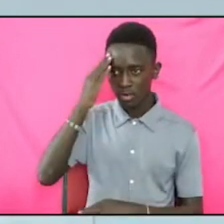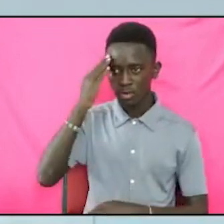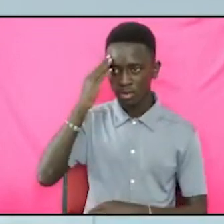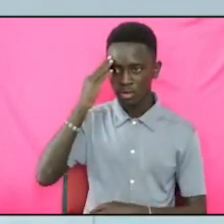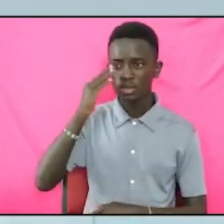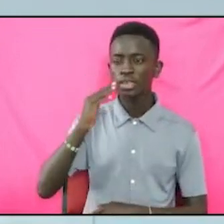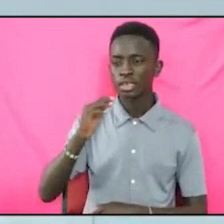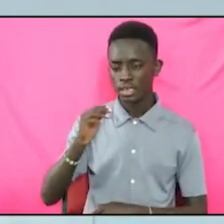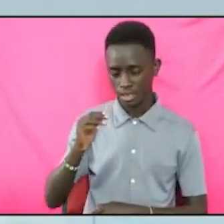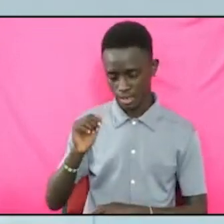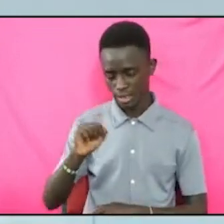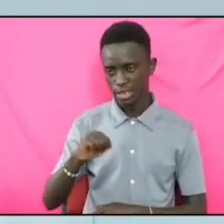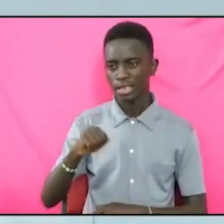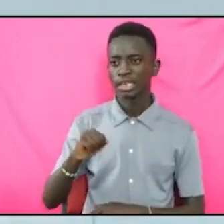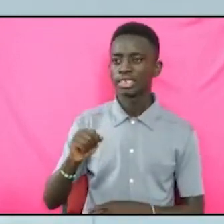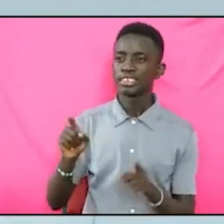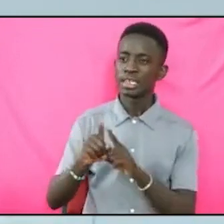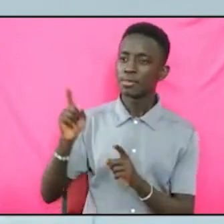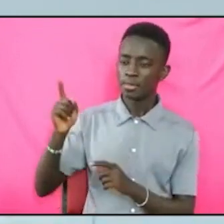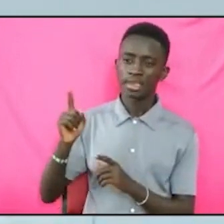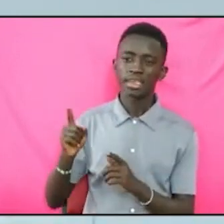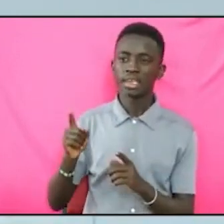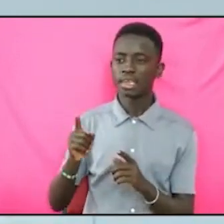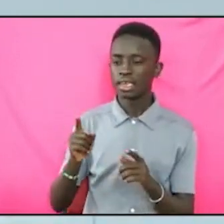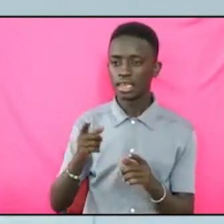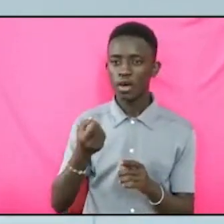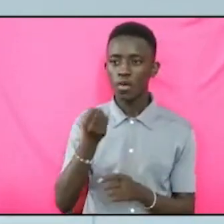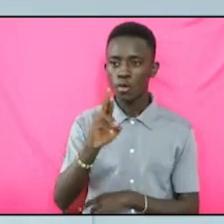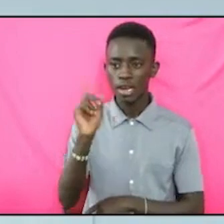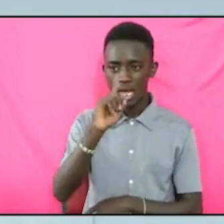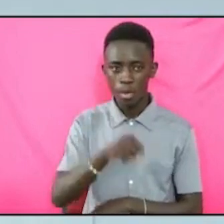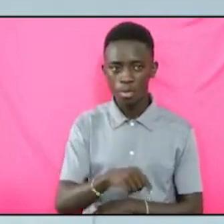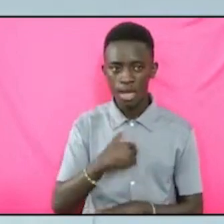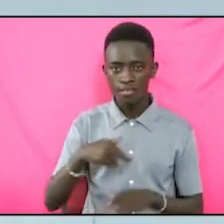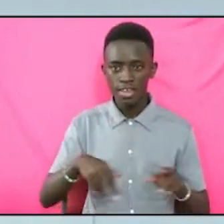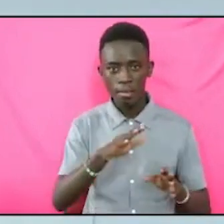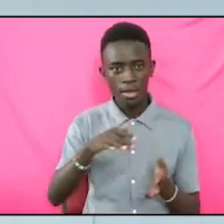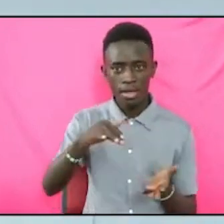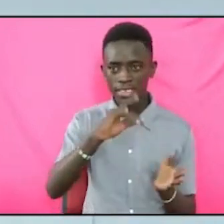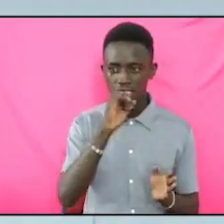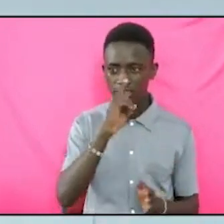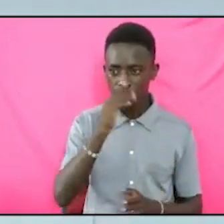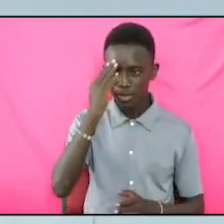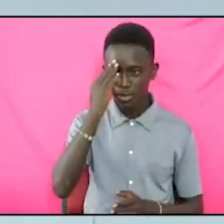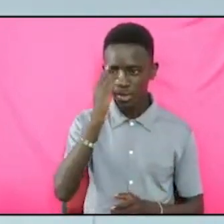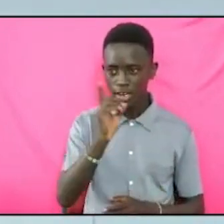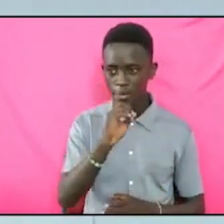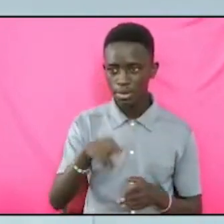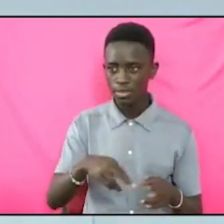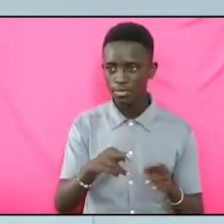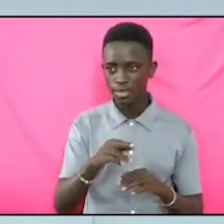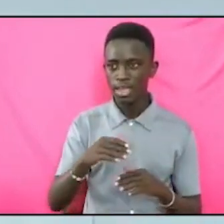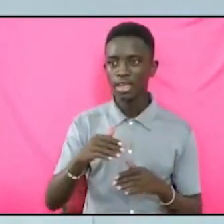this guy? Does he know rivers or is he hearing stories? So when Naaman is told, go to the river